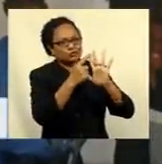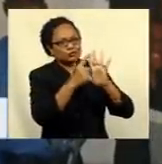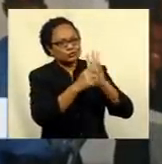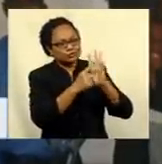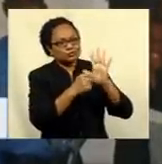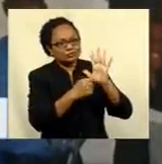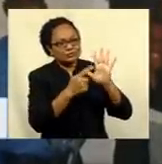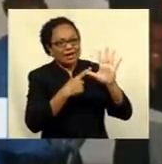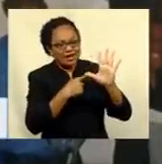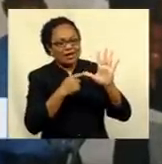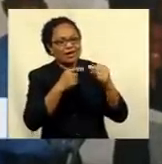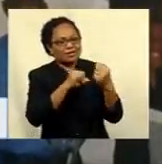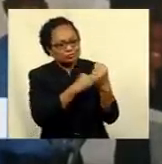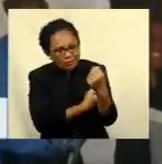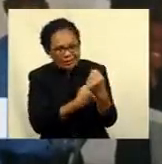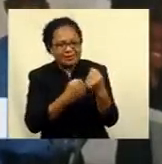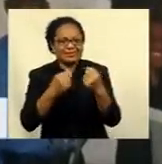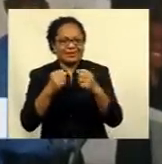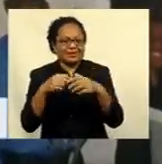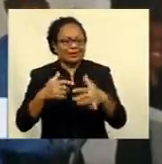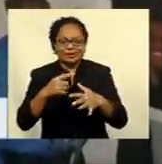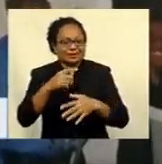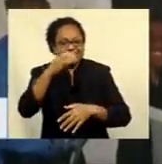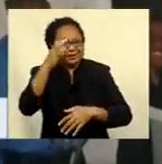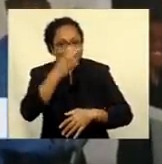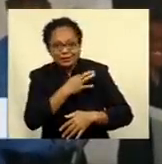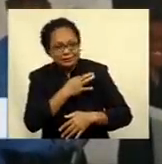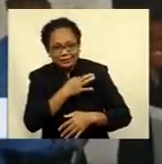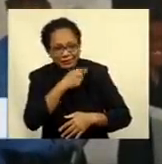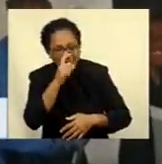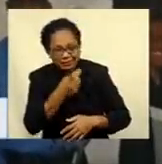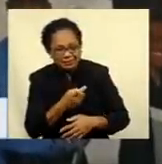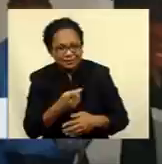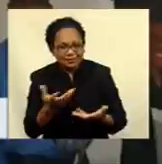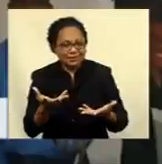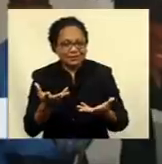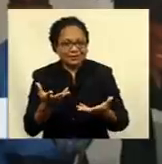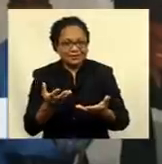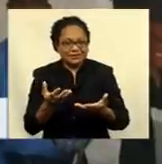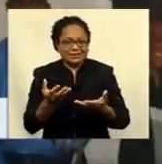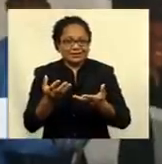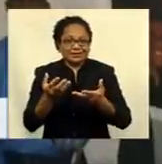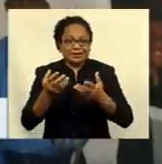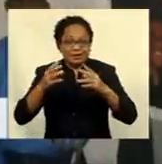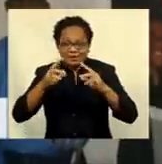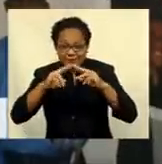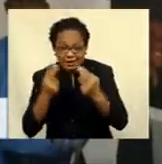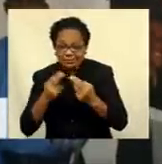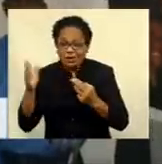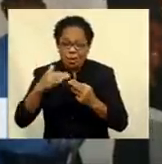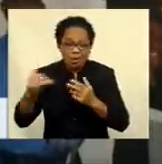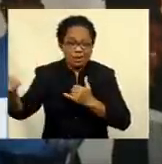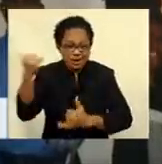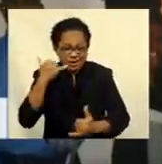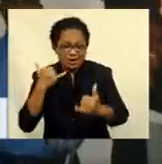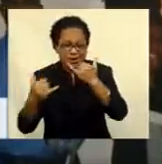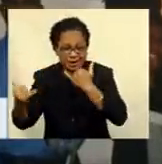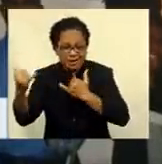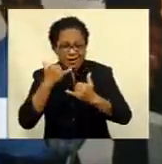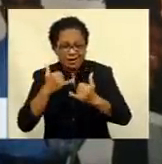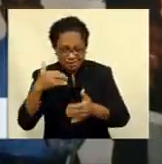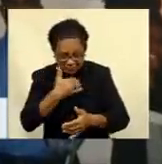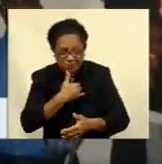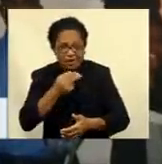believe it. We can't believe it. All of the family was calling last night and till this